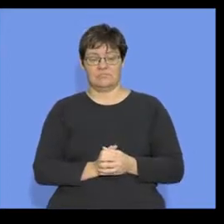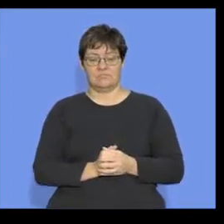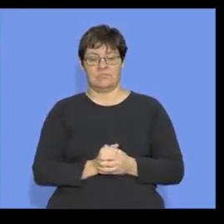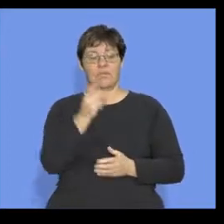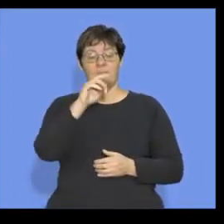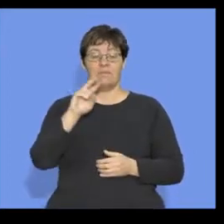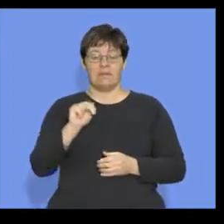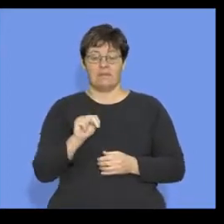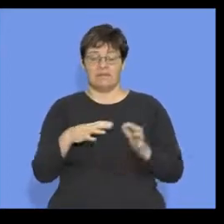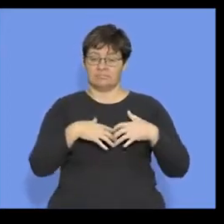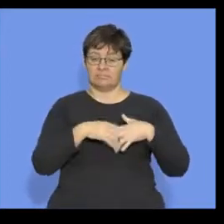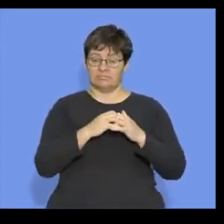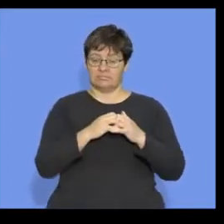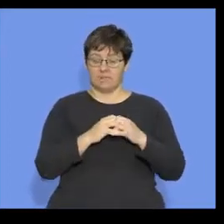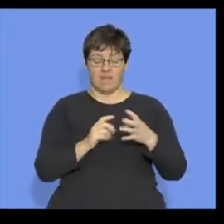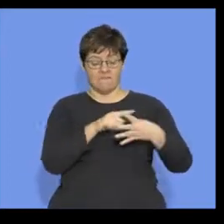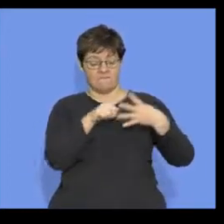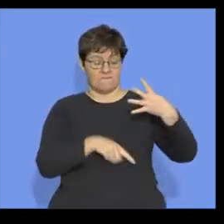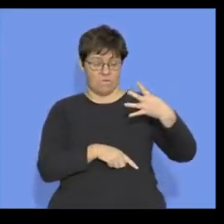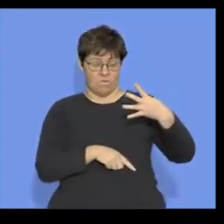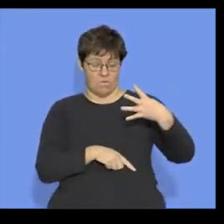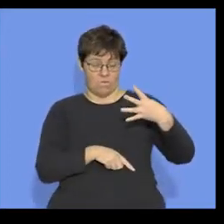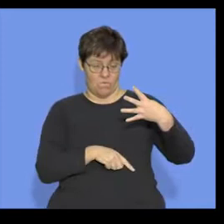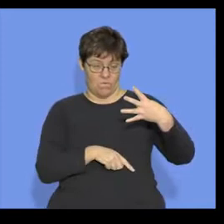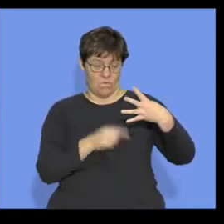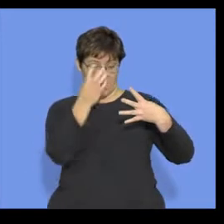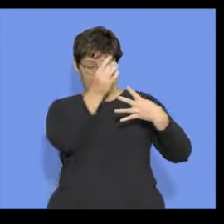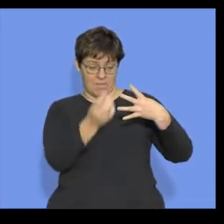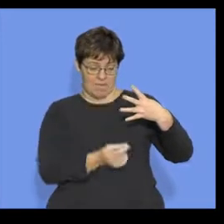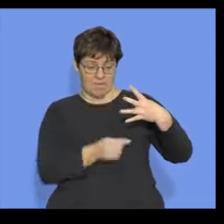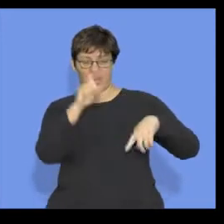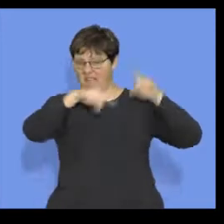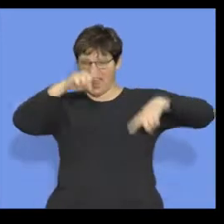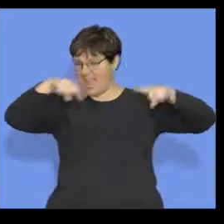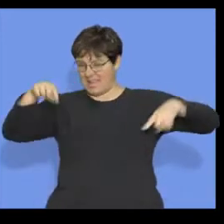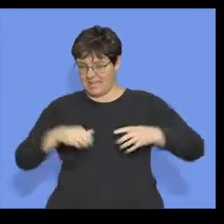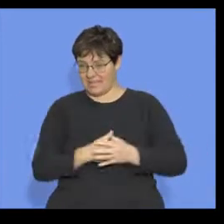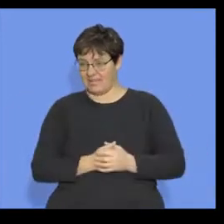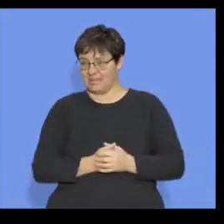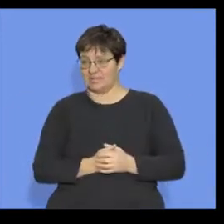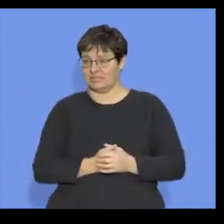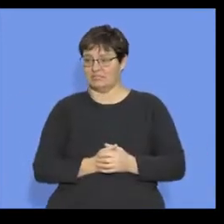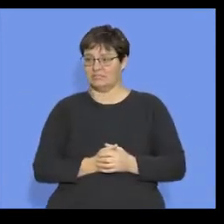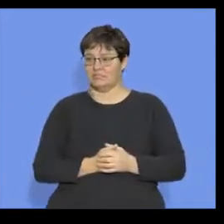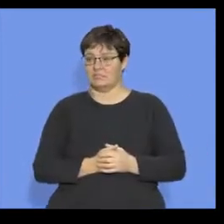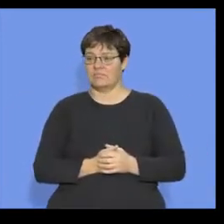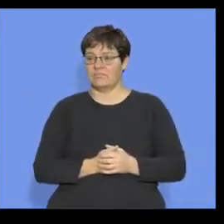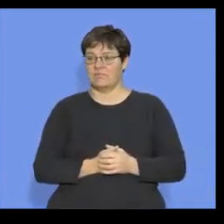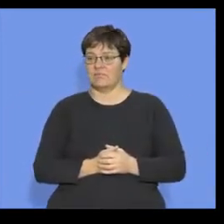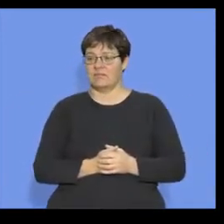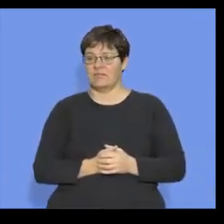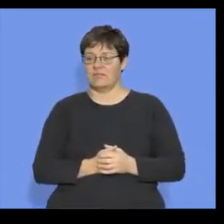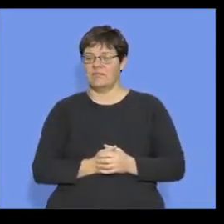So if a pin is made by selecting 4 digits, okay, at random, and